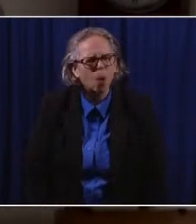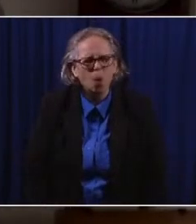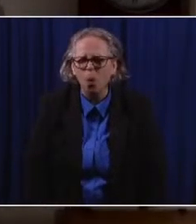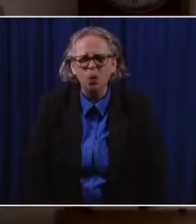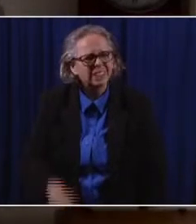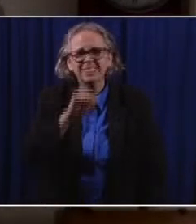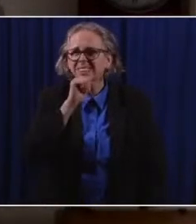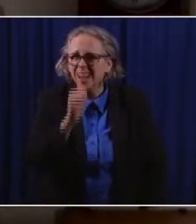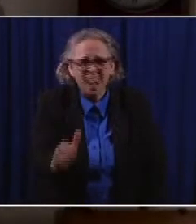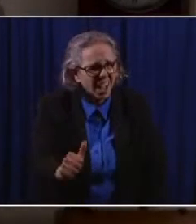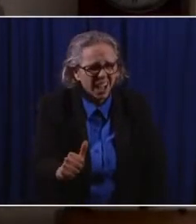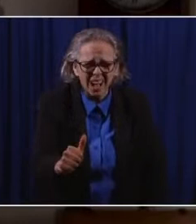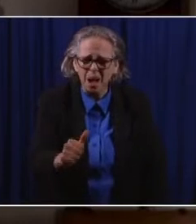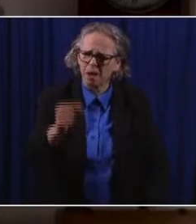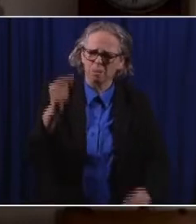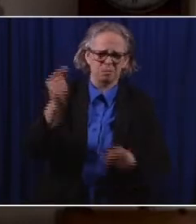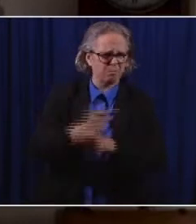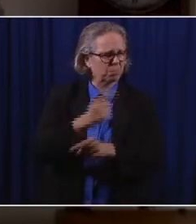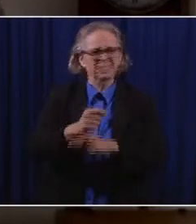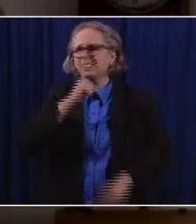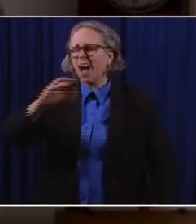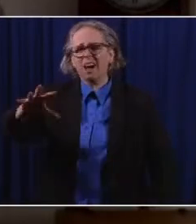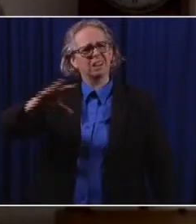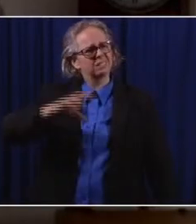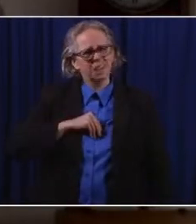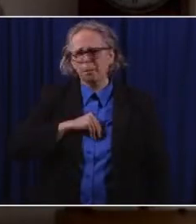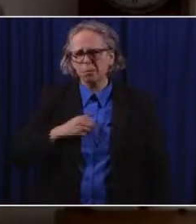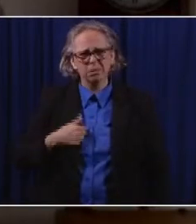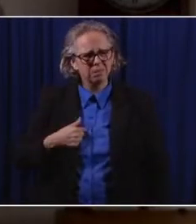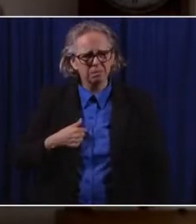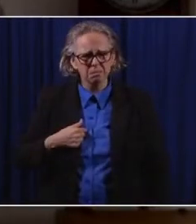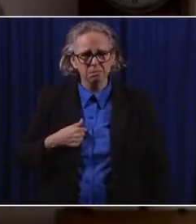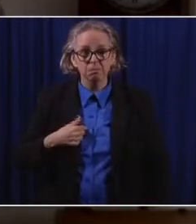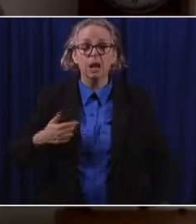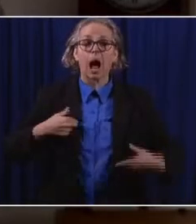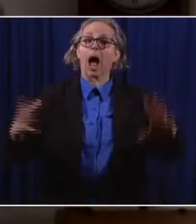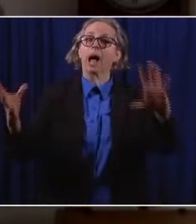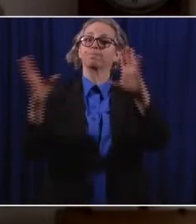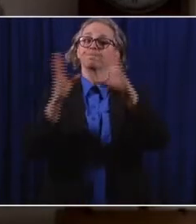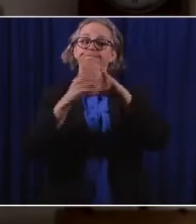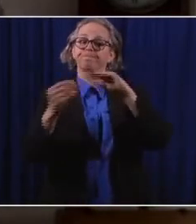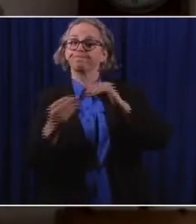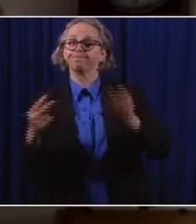And I want to again speak out against that.